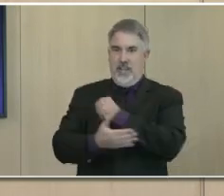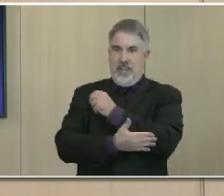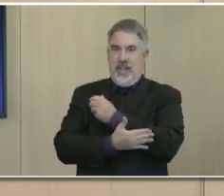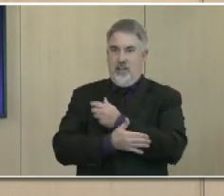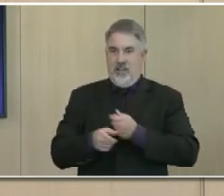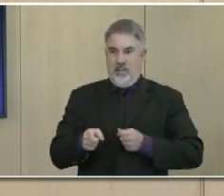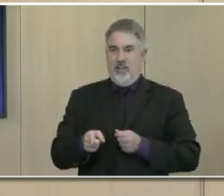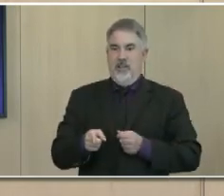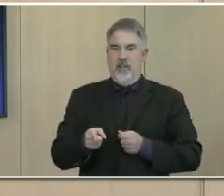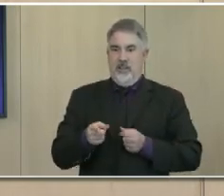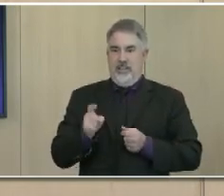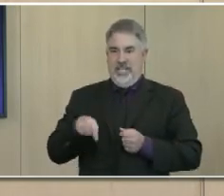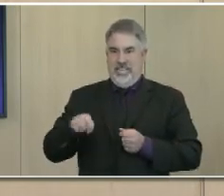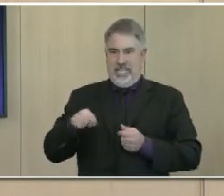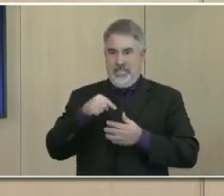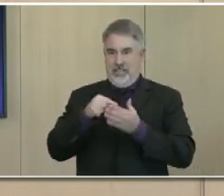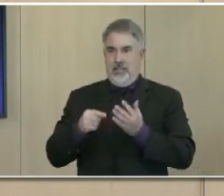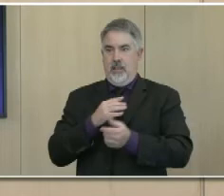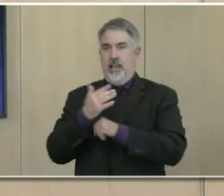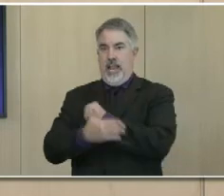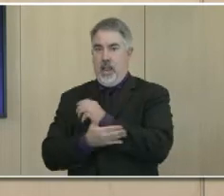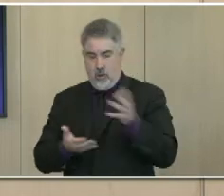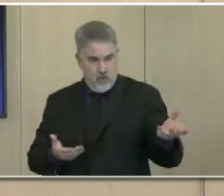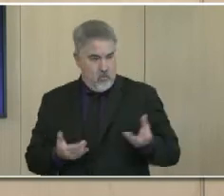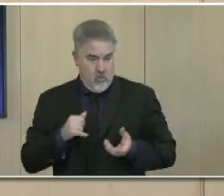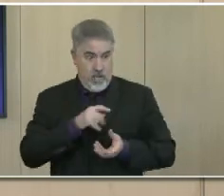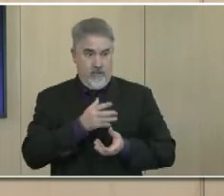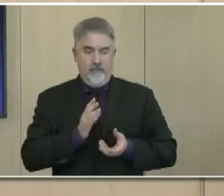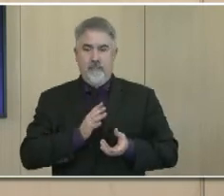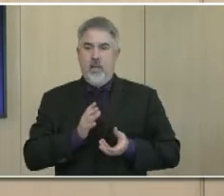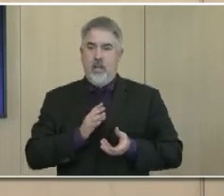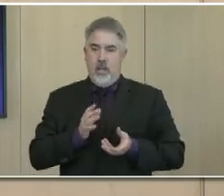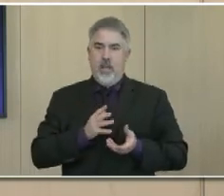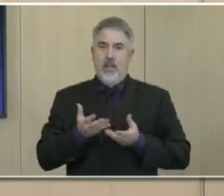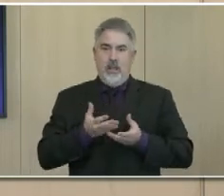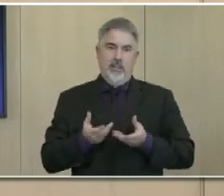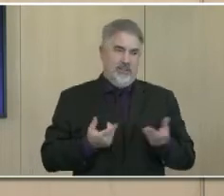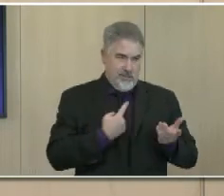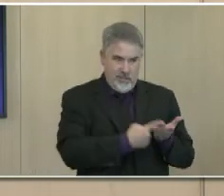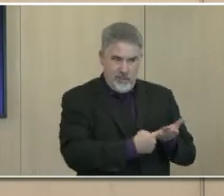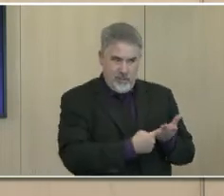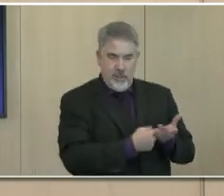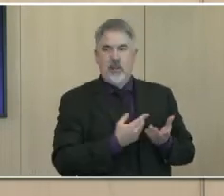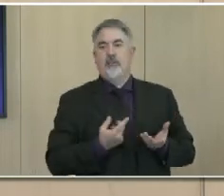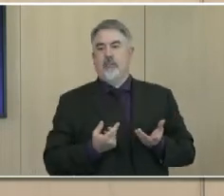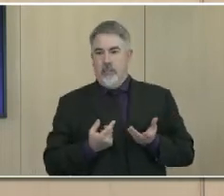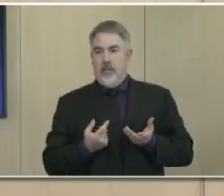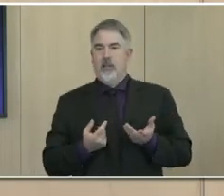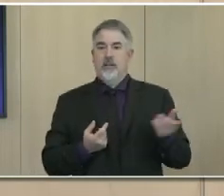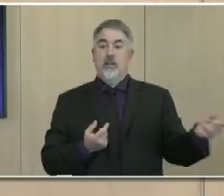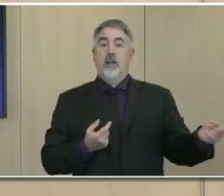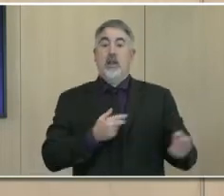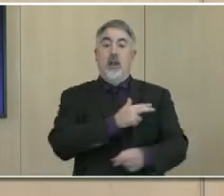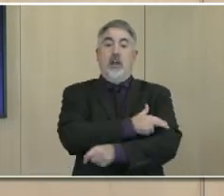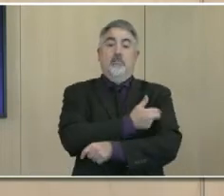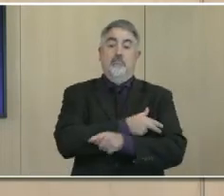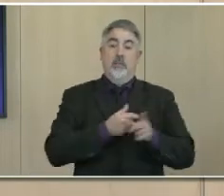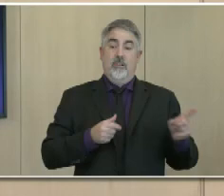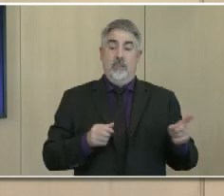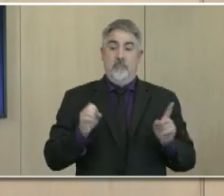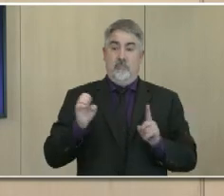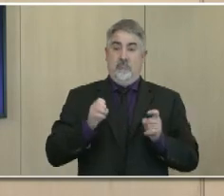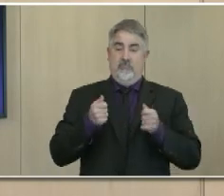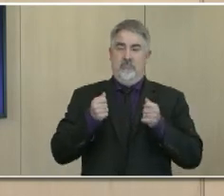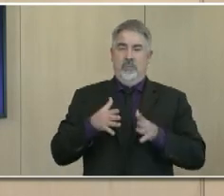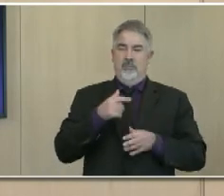their hospital incident command center, and we work with a group of hospital emergency managers